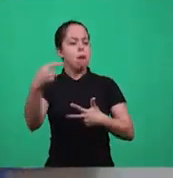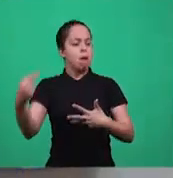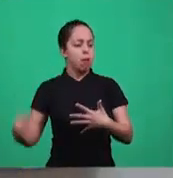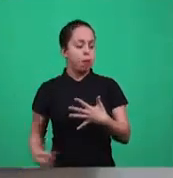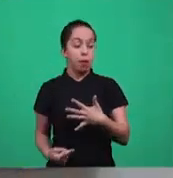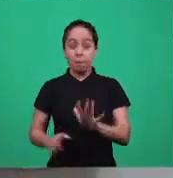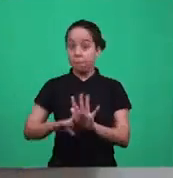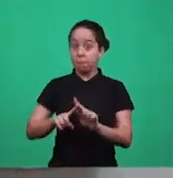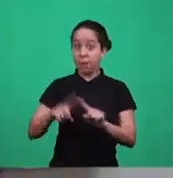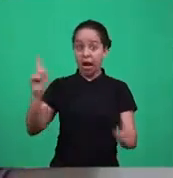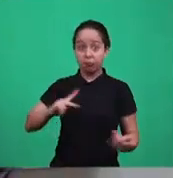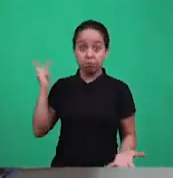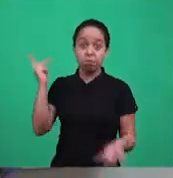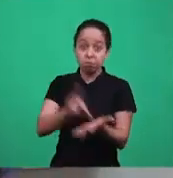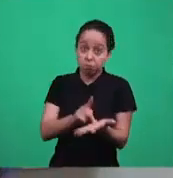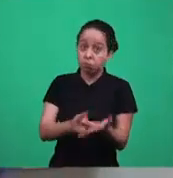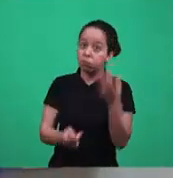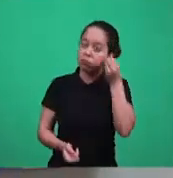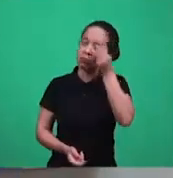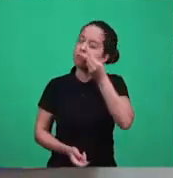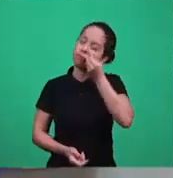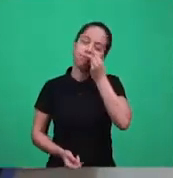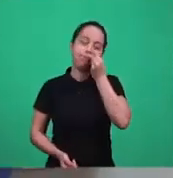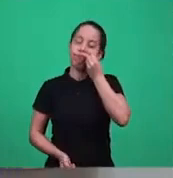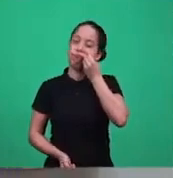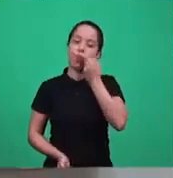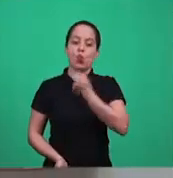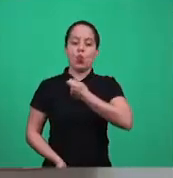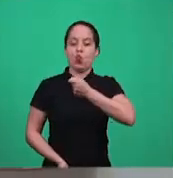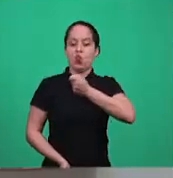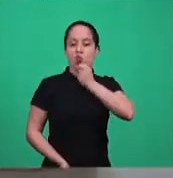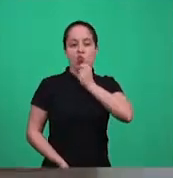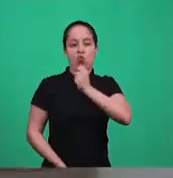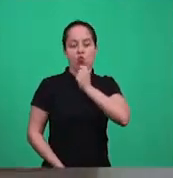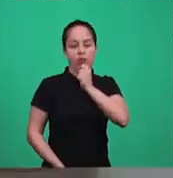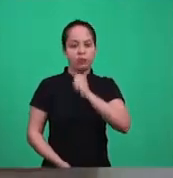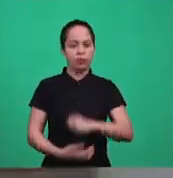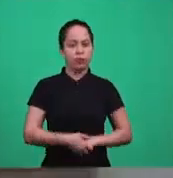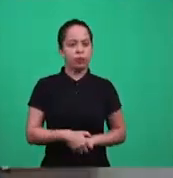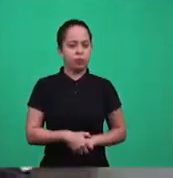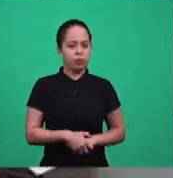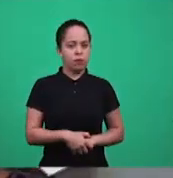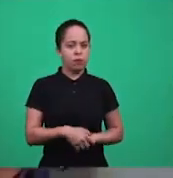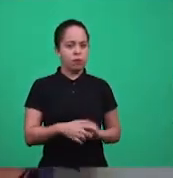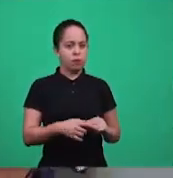terms of their words, but cannot do it by their actions.